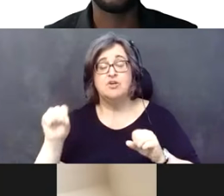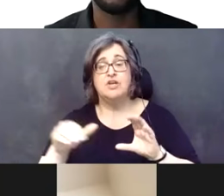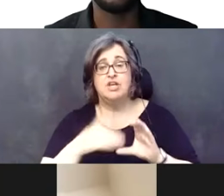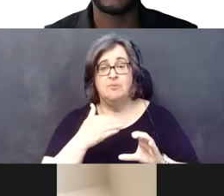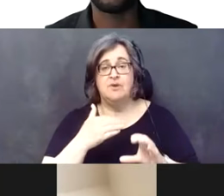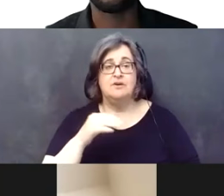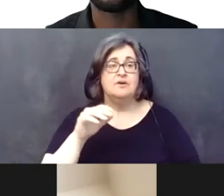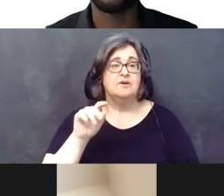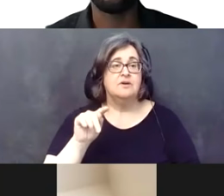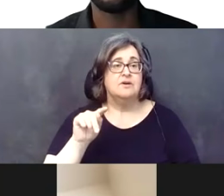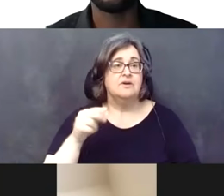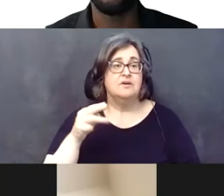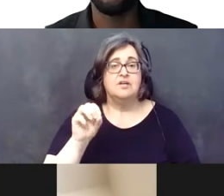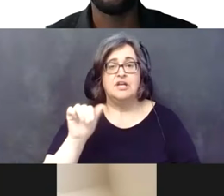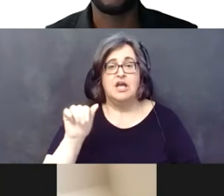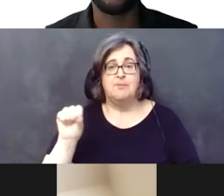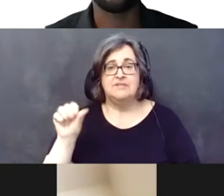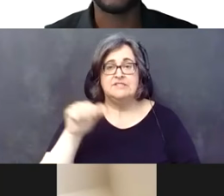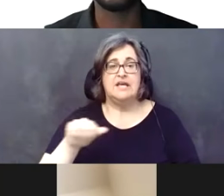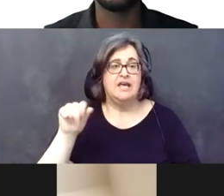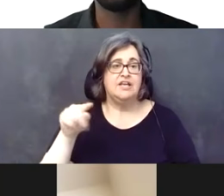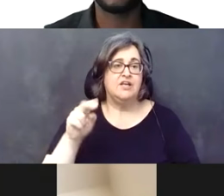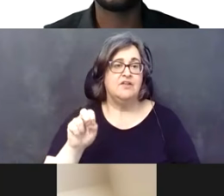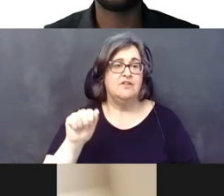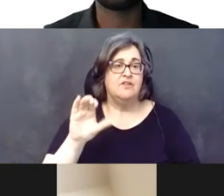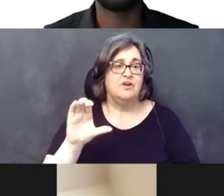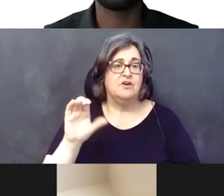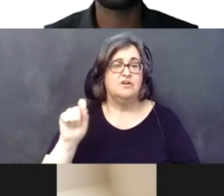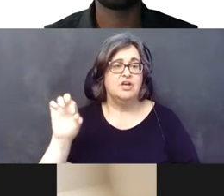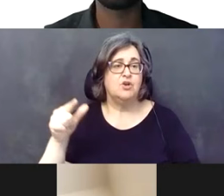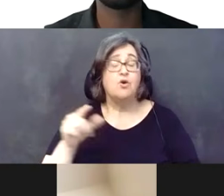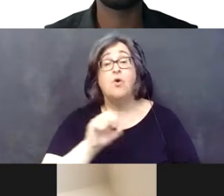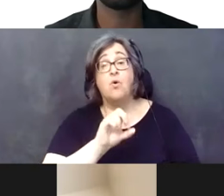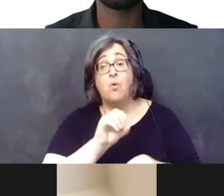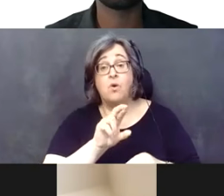at thomas@thearc.org or ariel@sims@thearc.org.